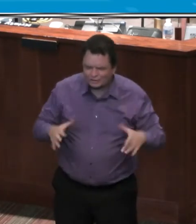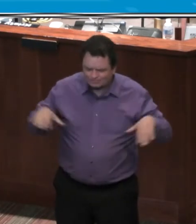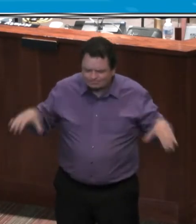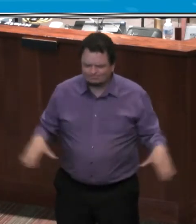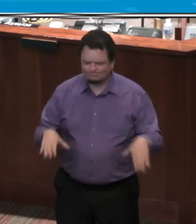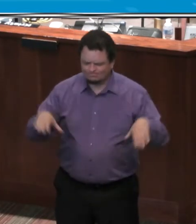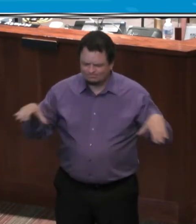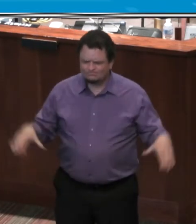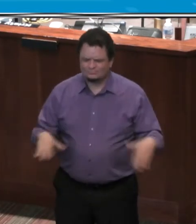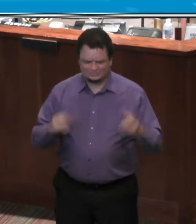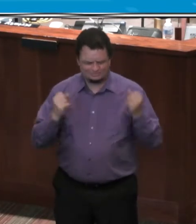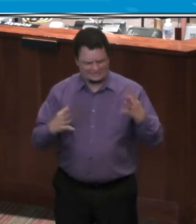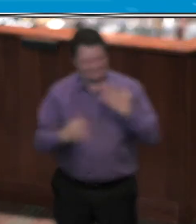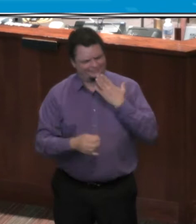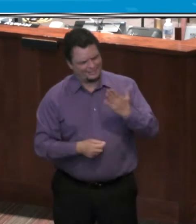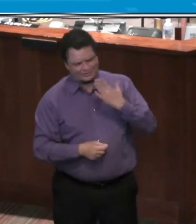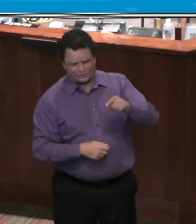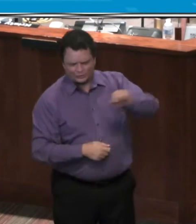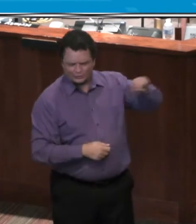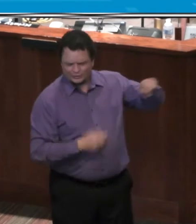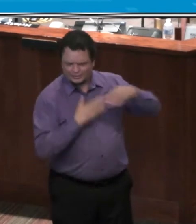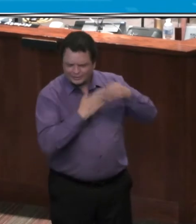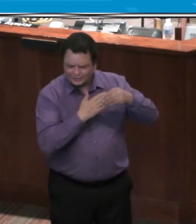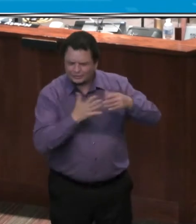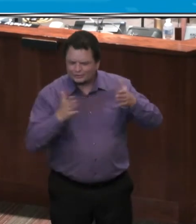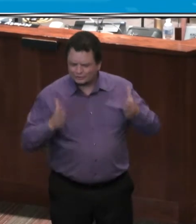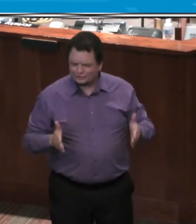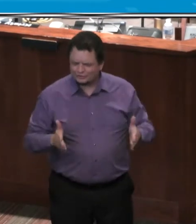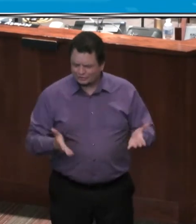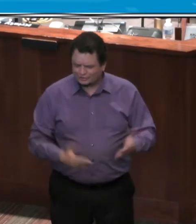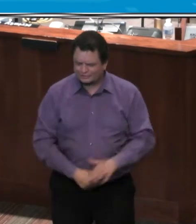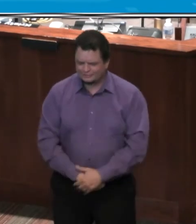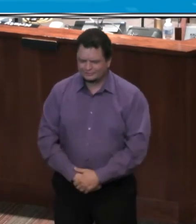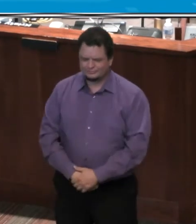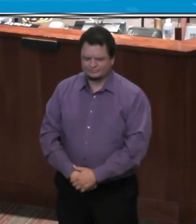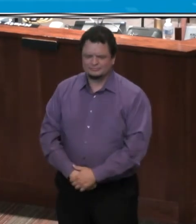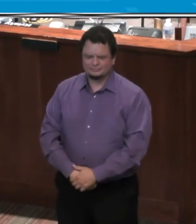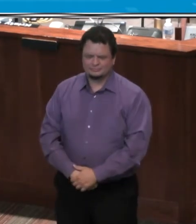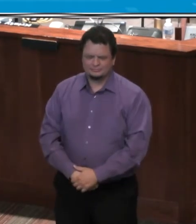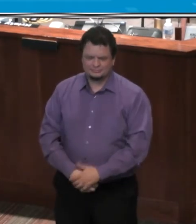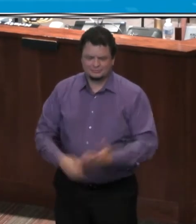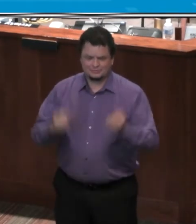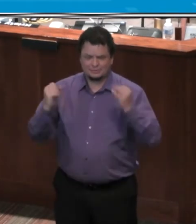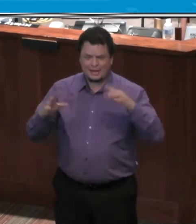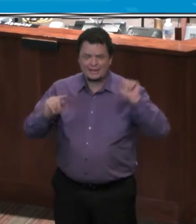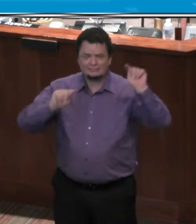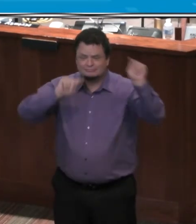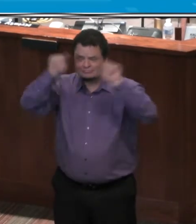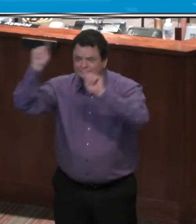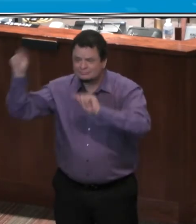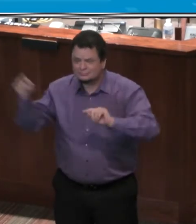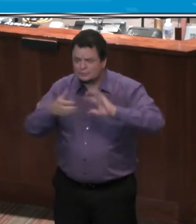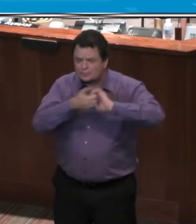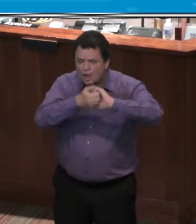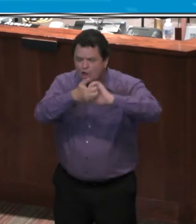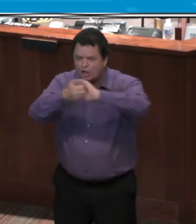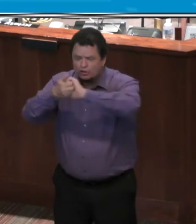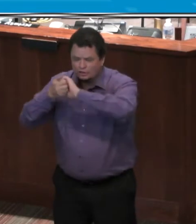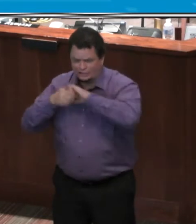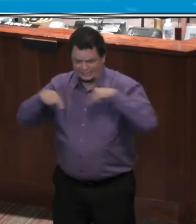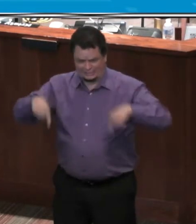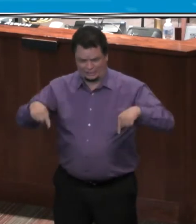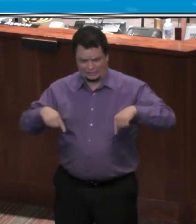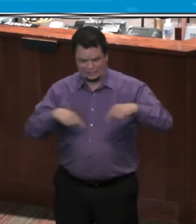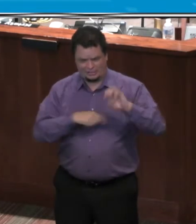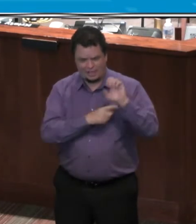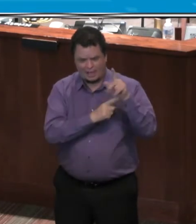take many partners and collaborators to make our community safer and healthier. So thank you.